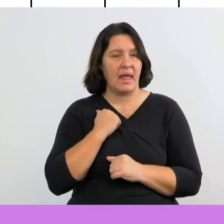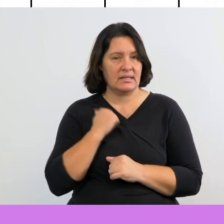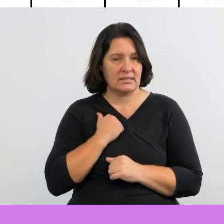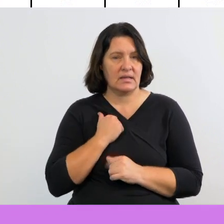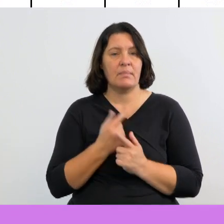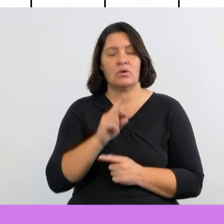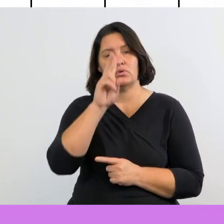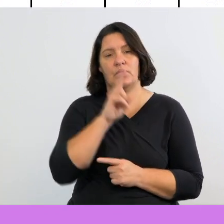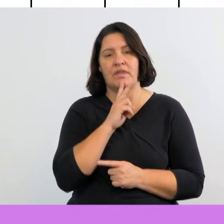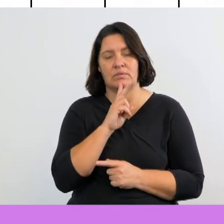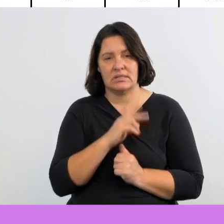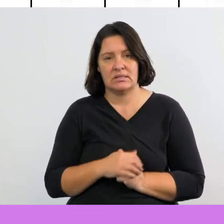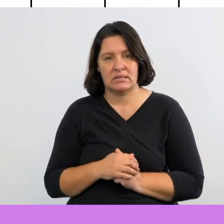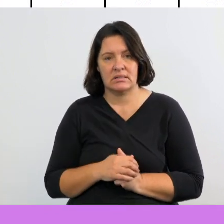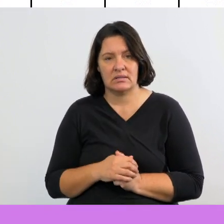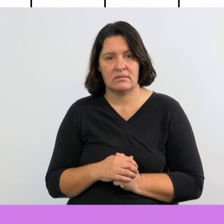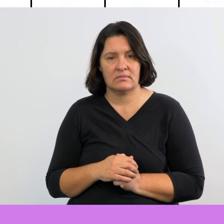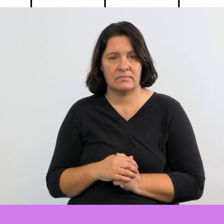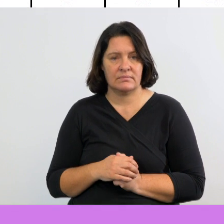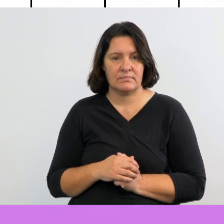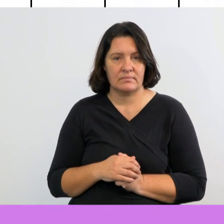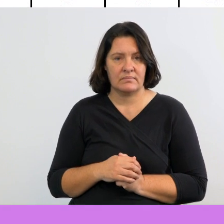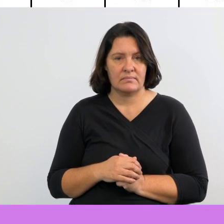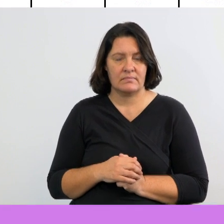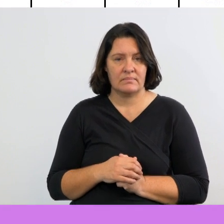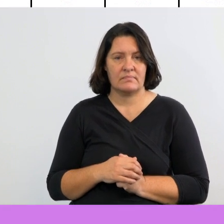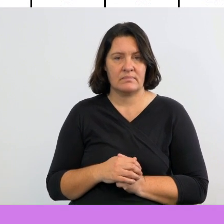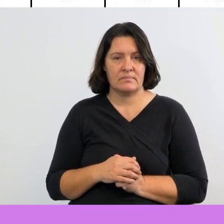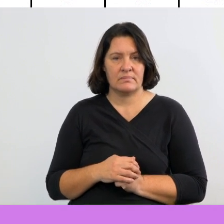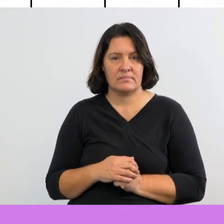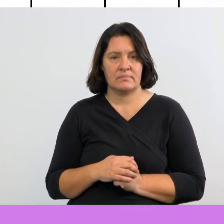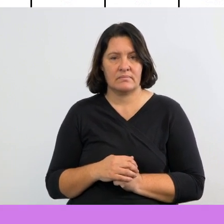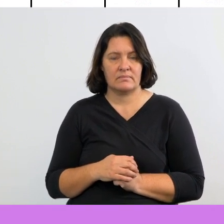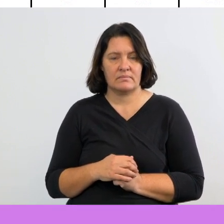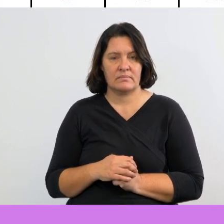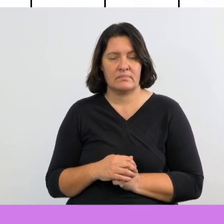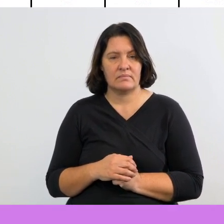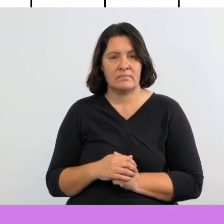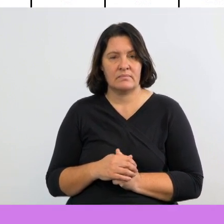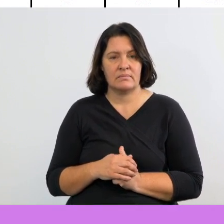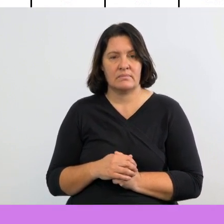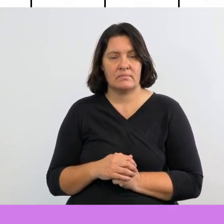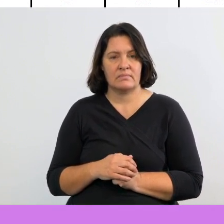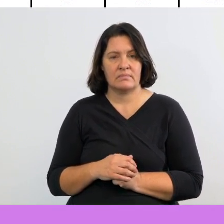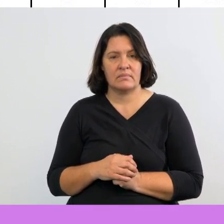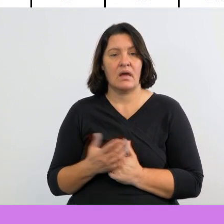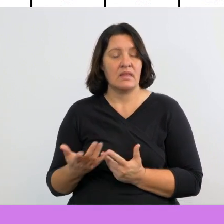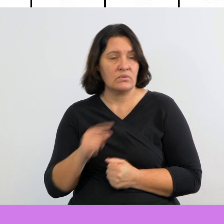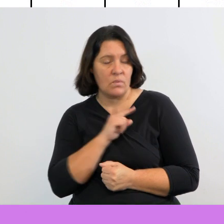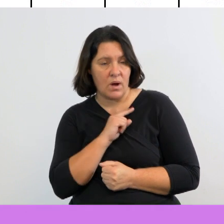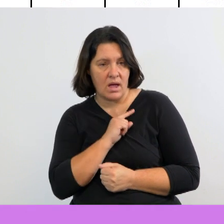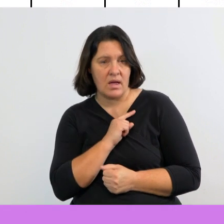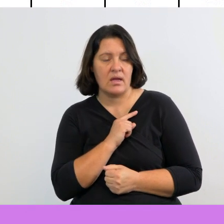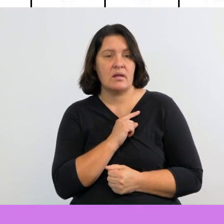20 bags will be 2,000 rand. So yes, 20 bags, I'll go all the way up. There is 2,000. Right,